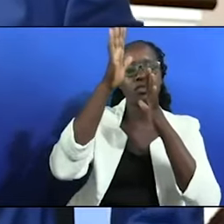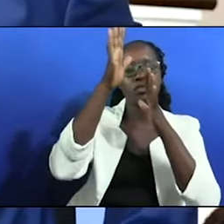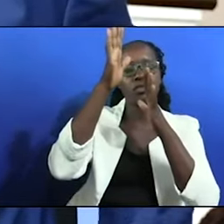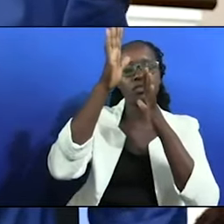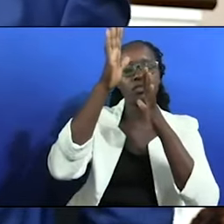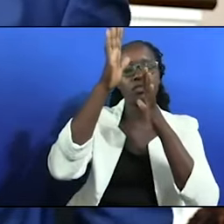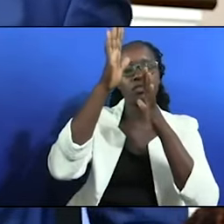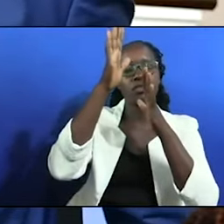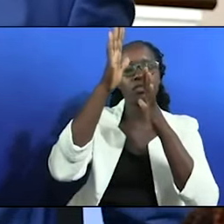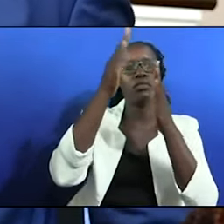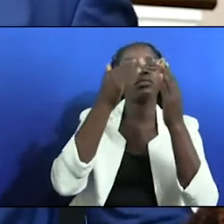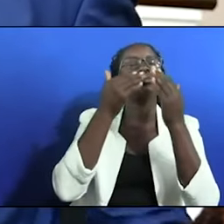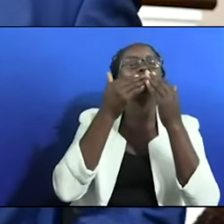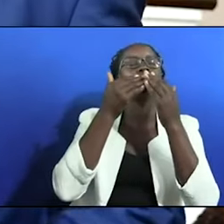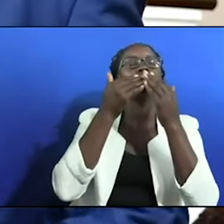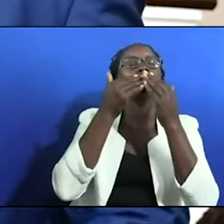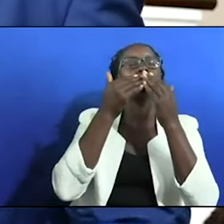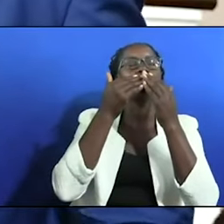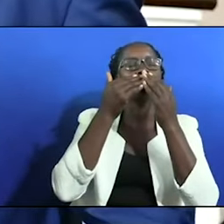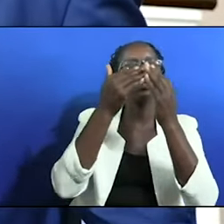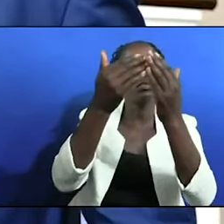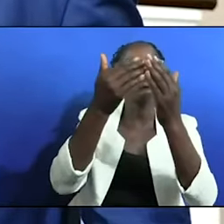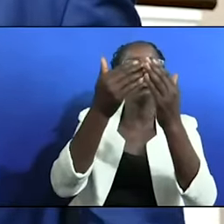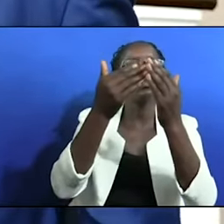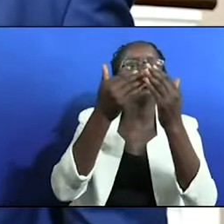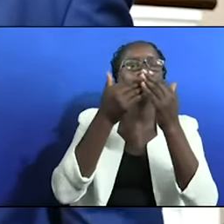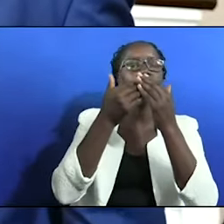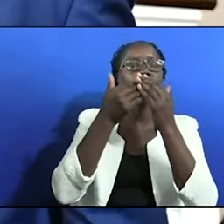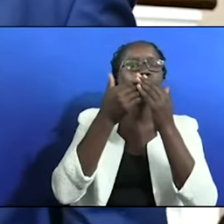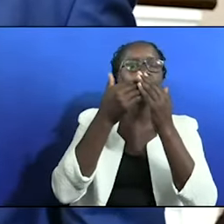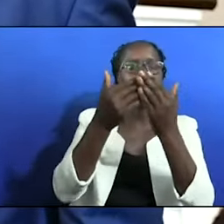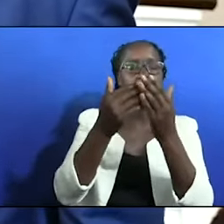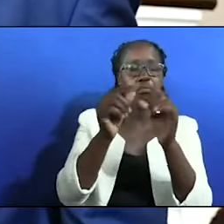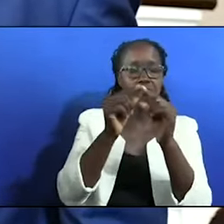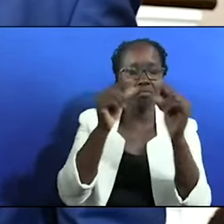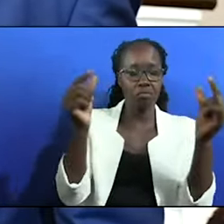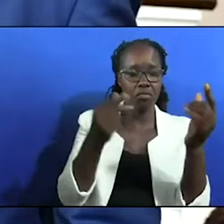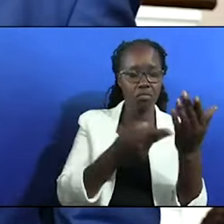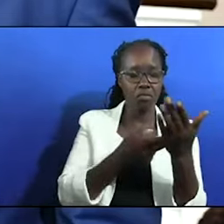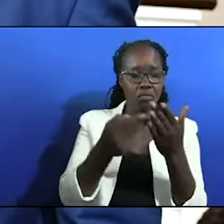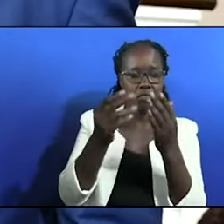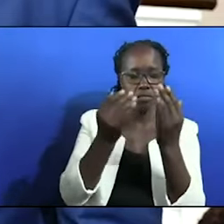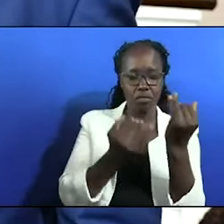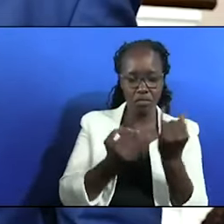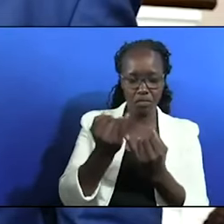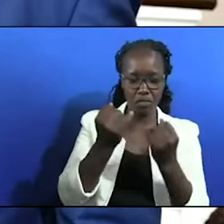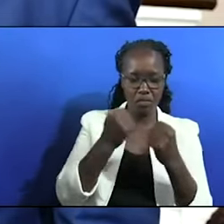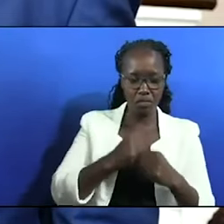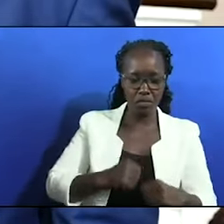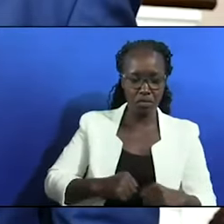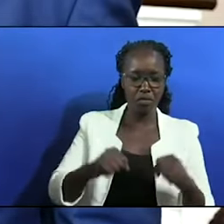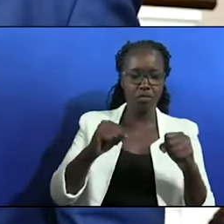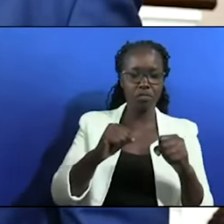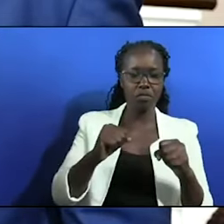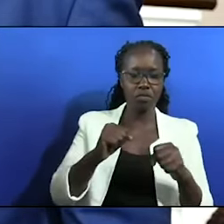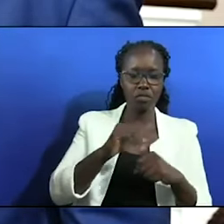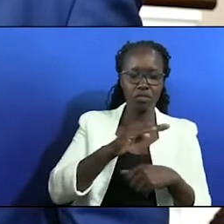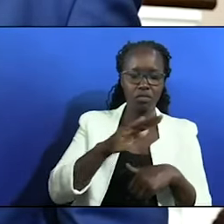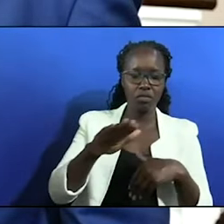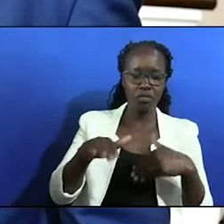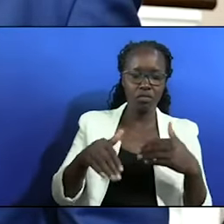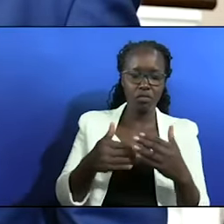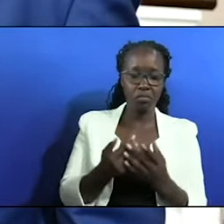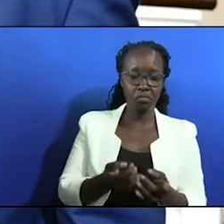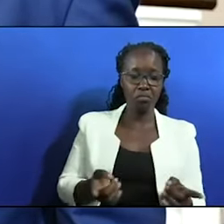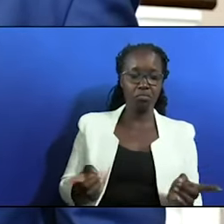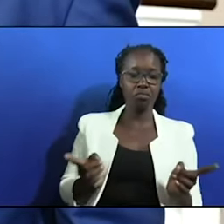we ought to thank you for this great and holy supper that you have enabled all of us